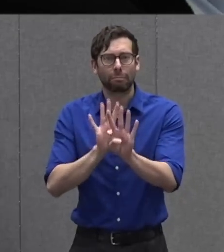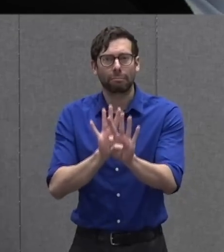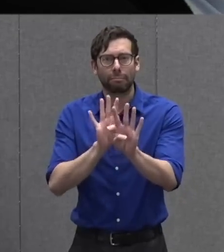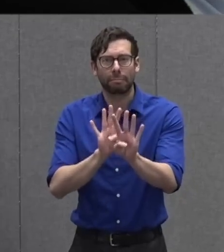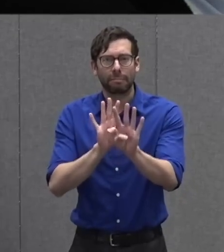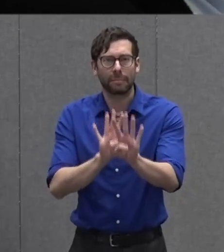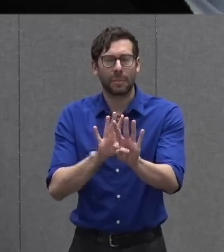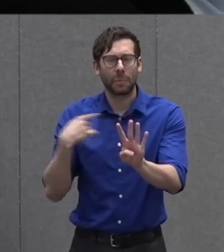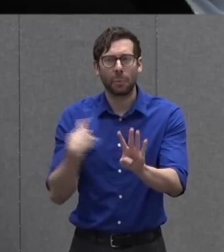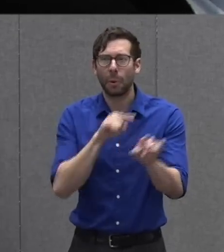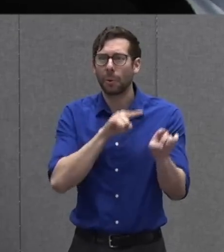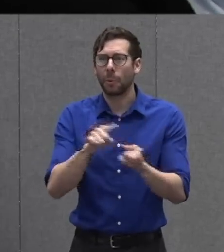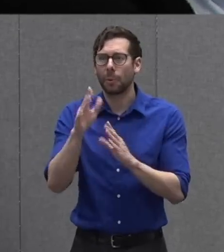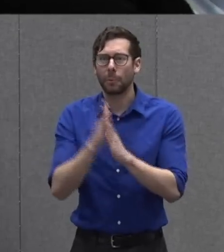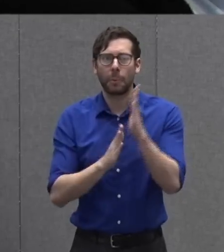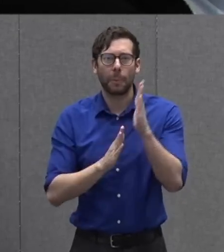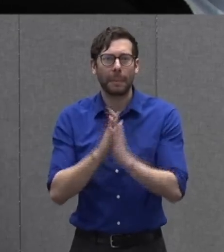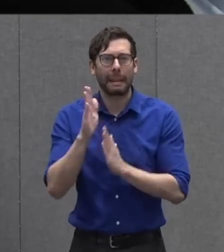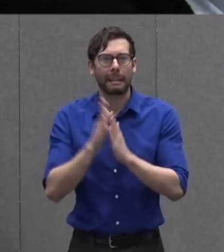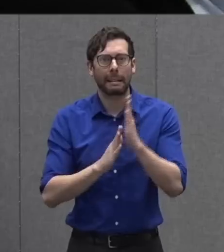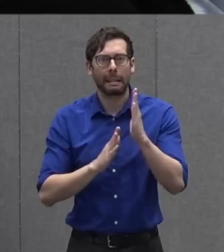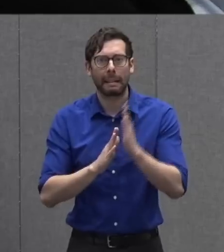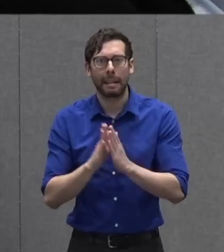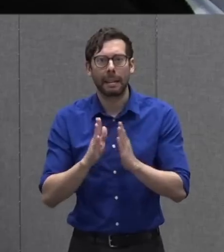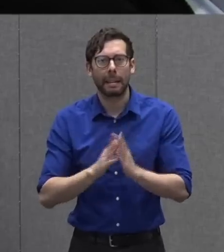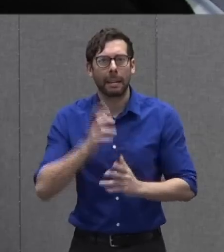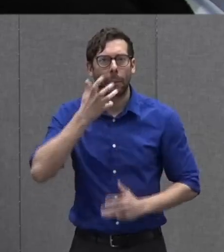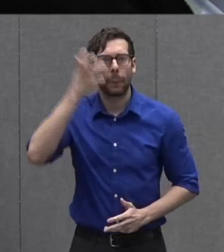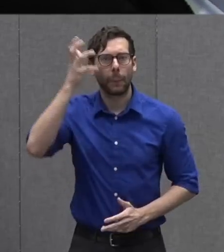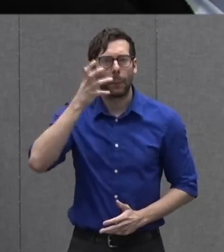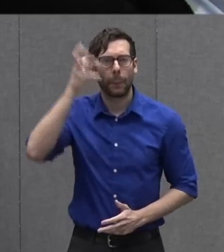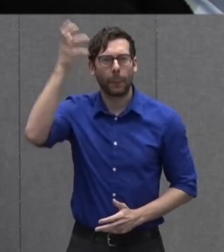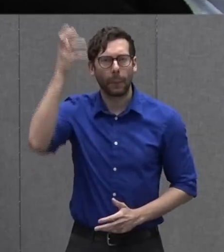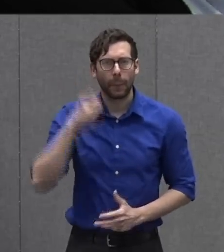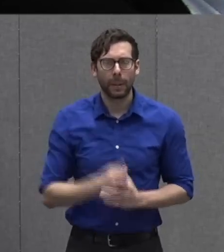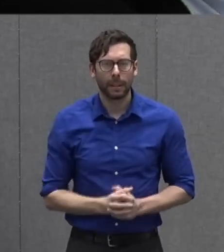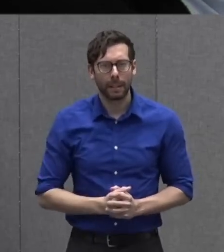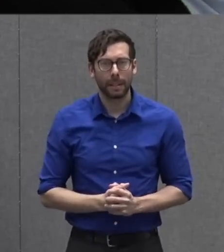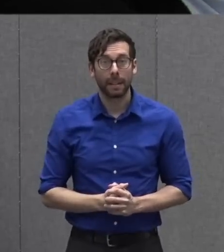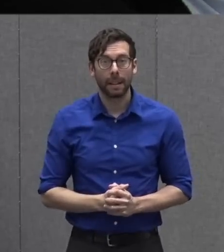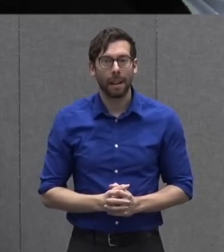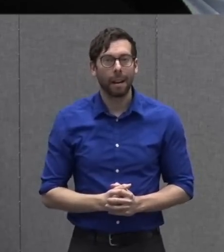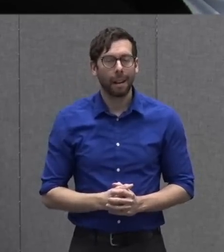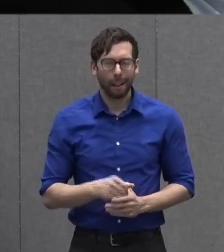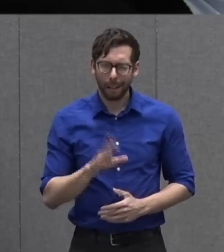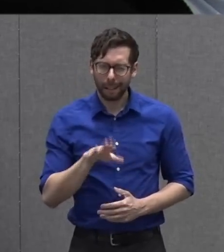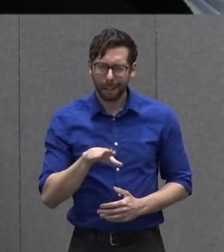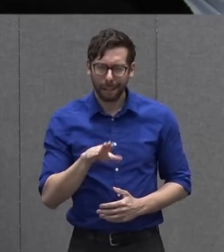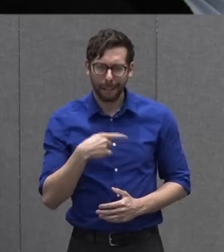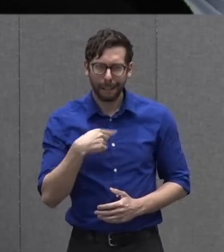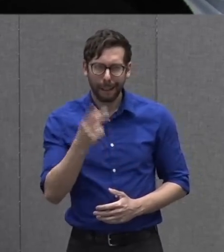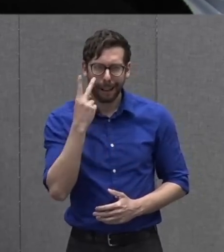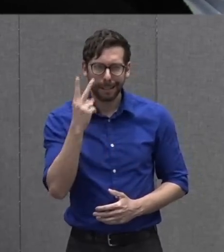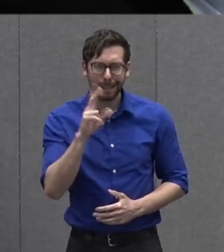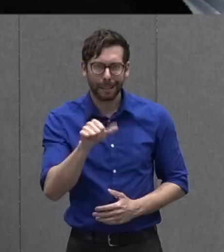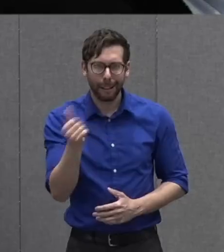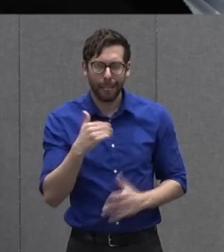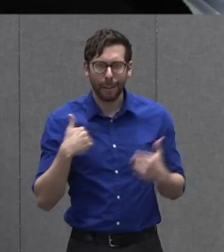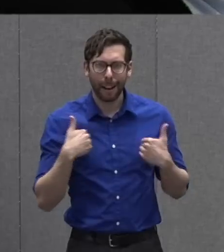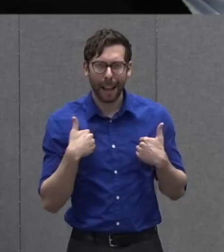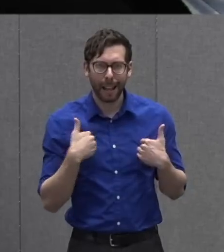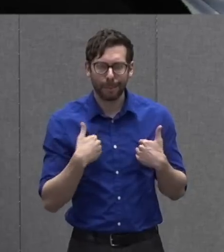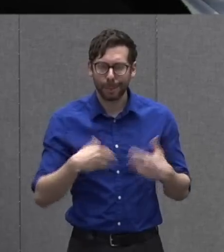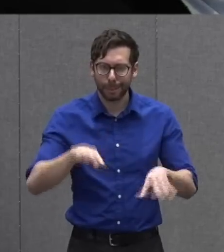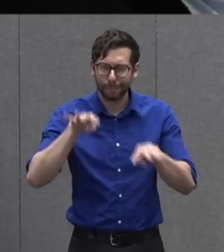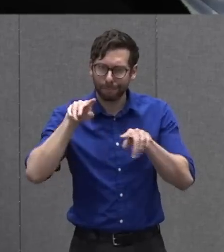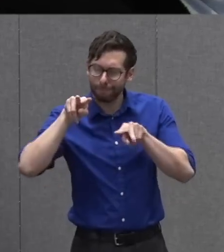hi-dee-ho. I see some other animals who also might see that there is a picnic waiting. Which animals do